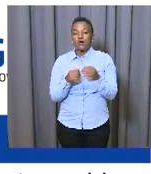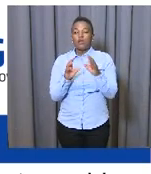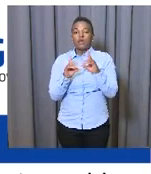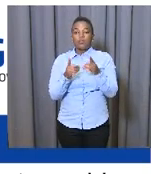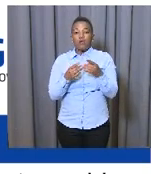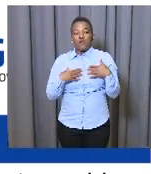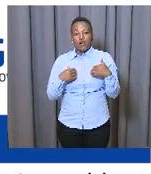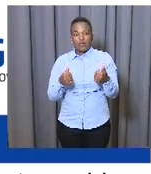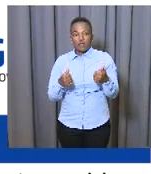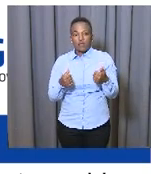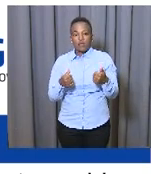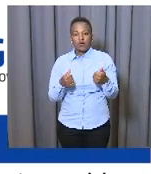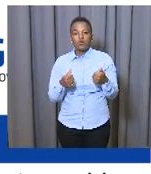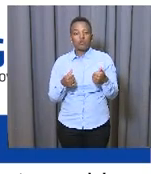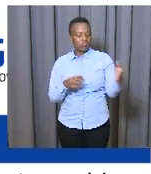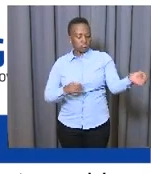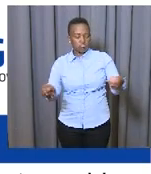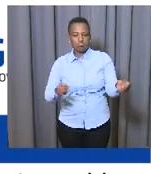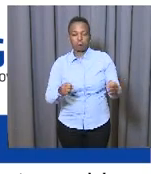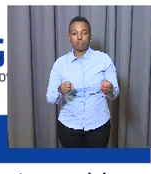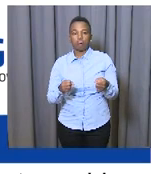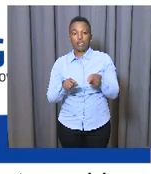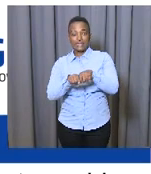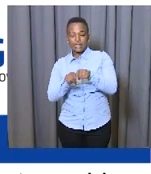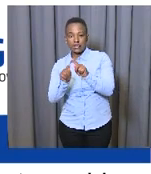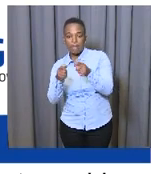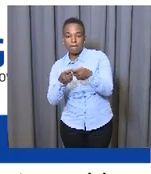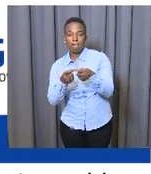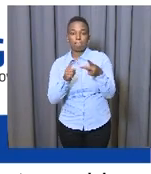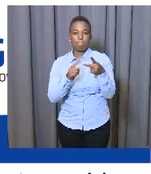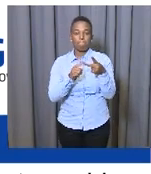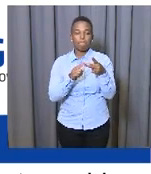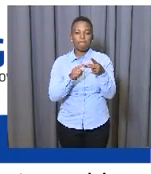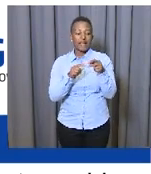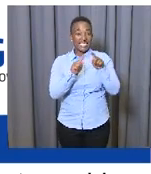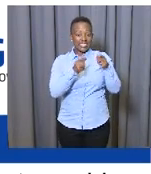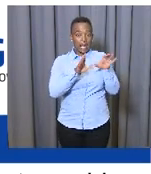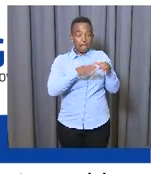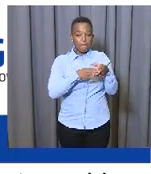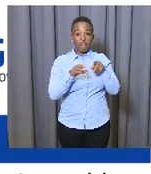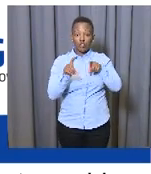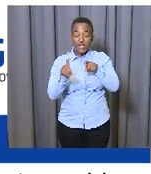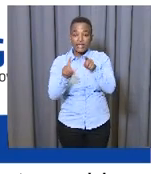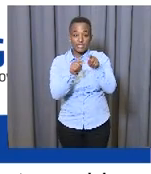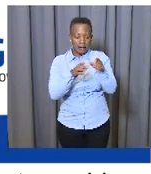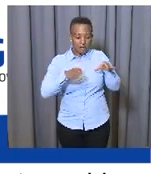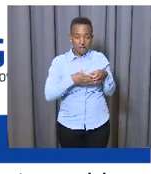department was to deploy testing teams, tracing teams to the hotspots of that